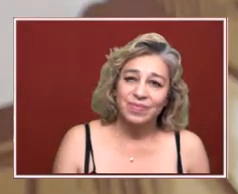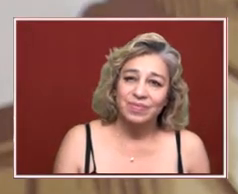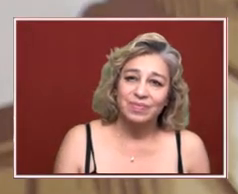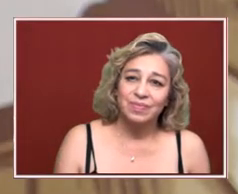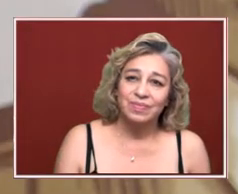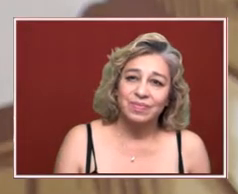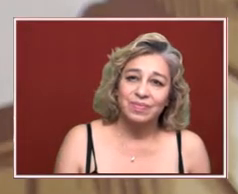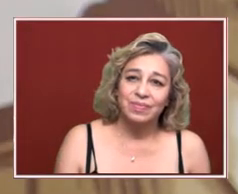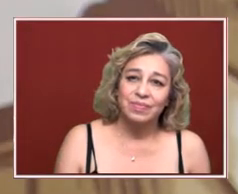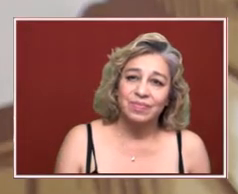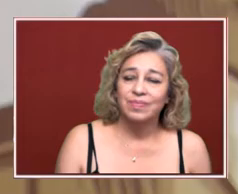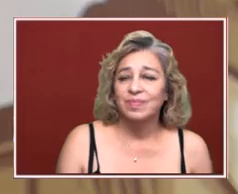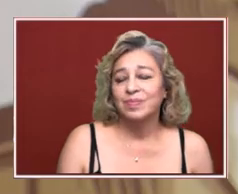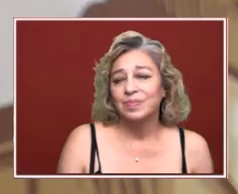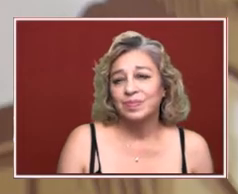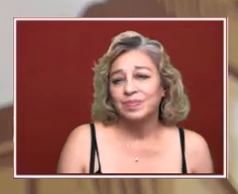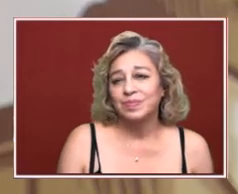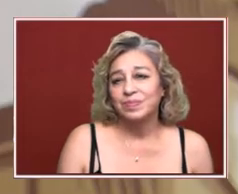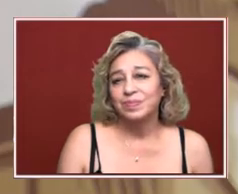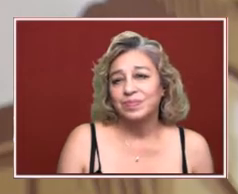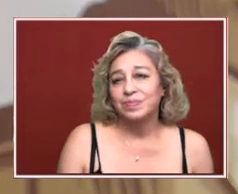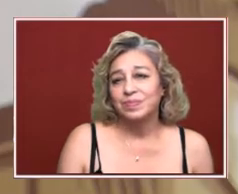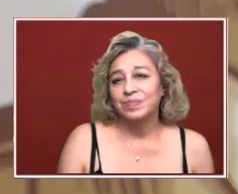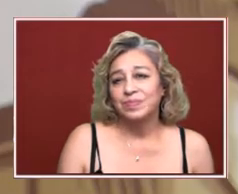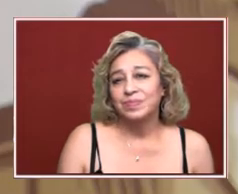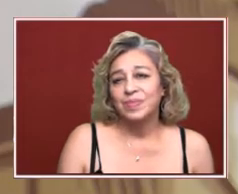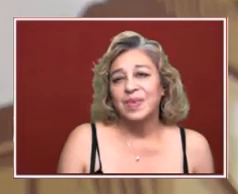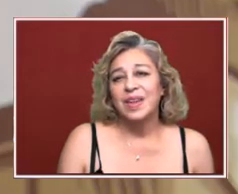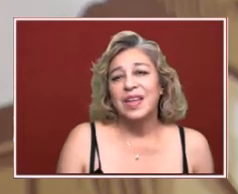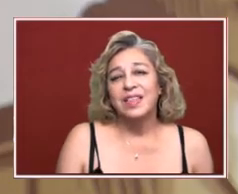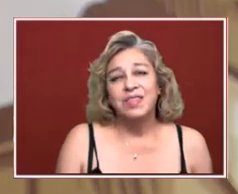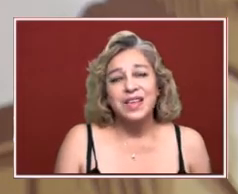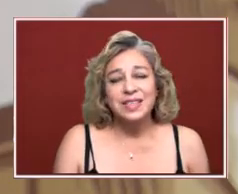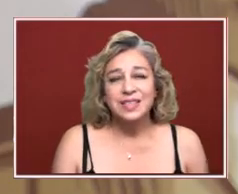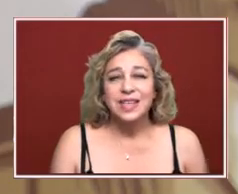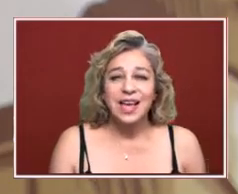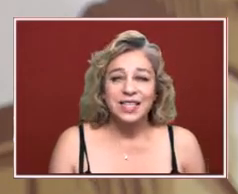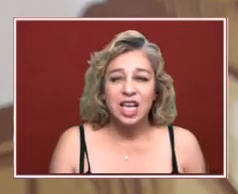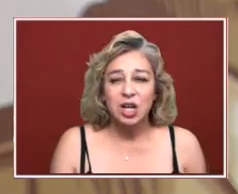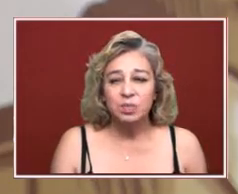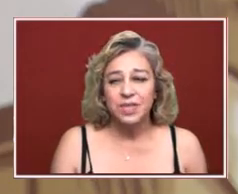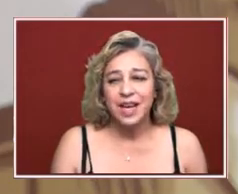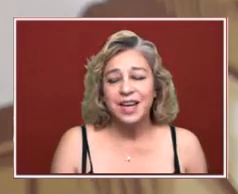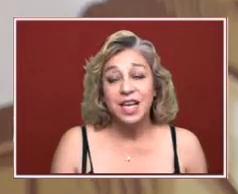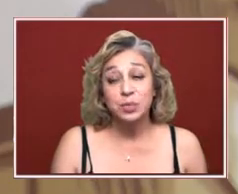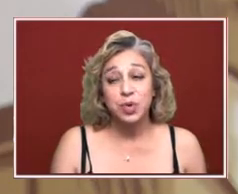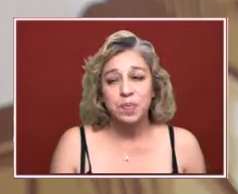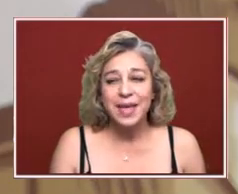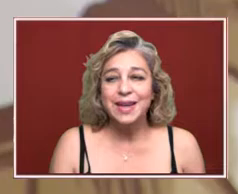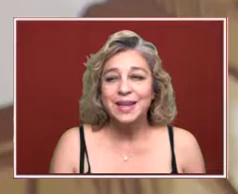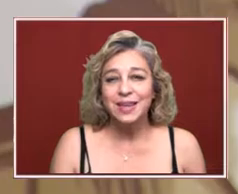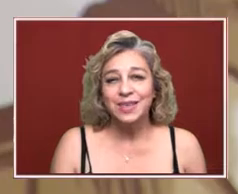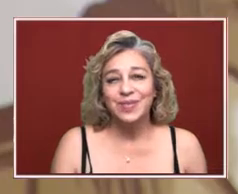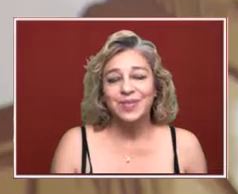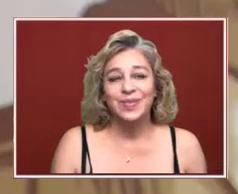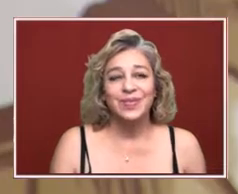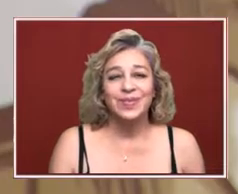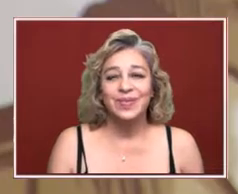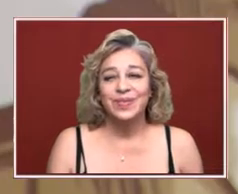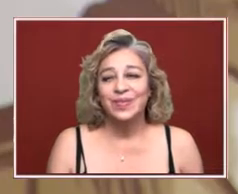Esto ha ayudado y ha permitido. This has helped and has permitted.